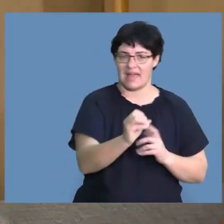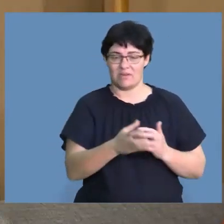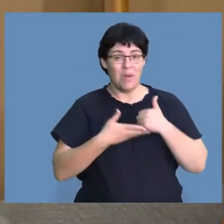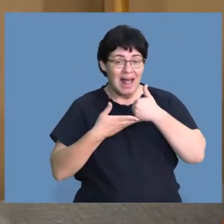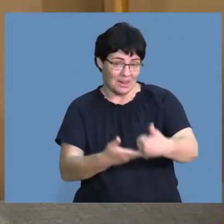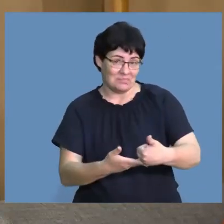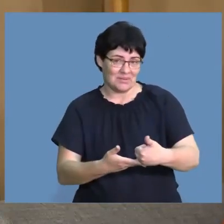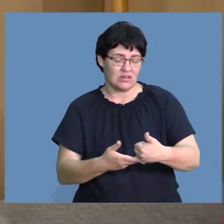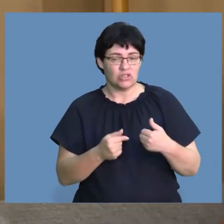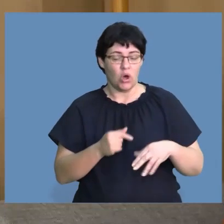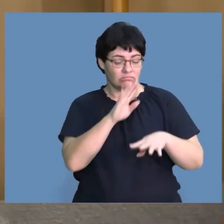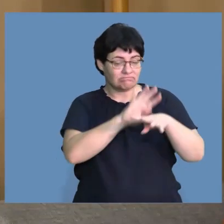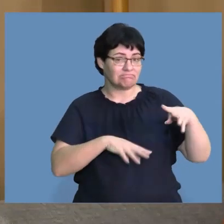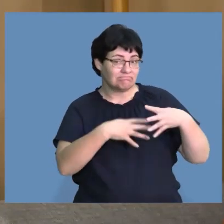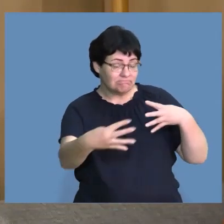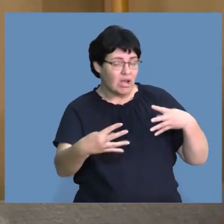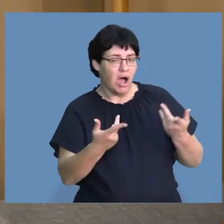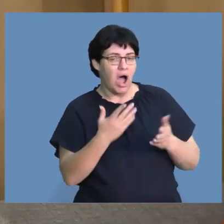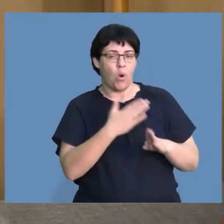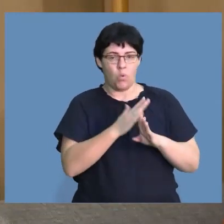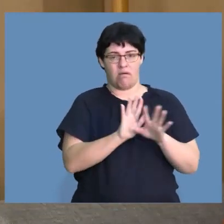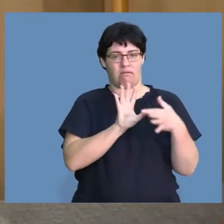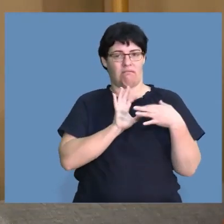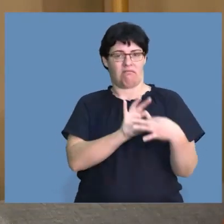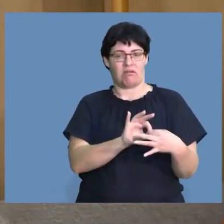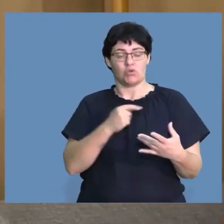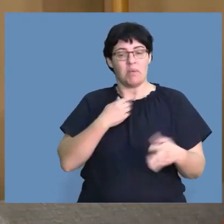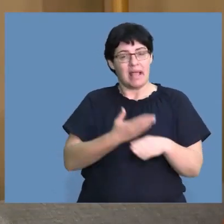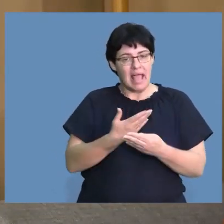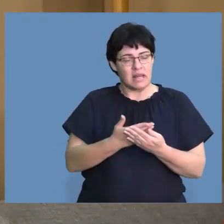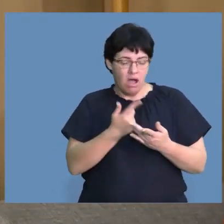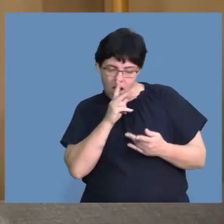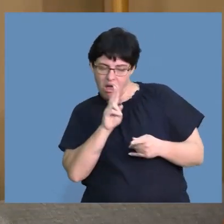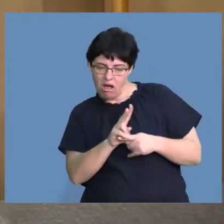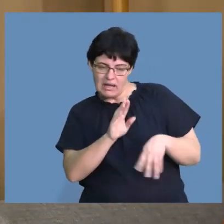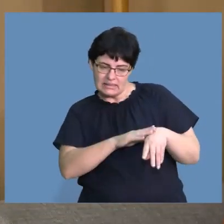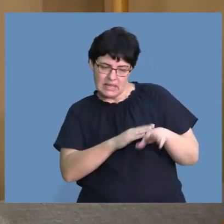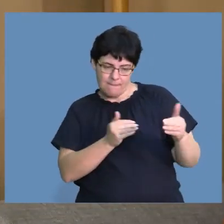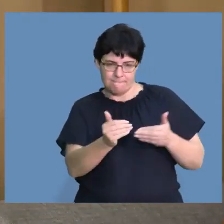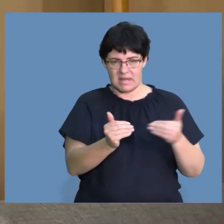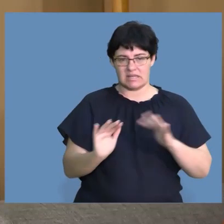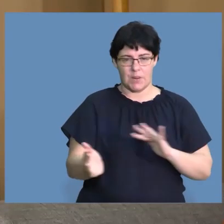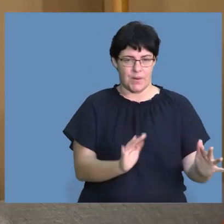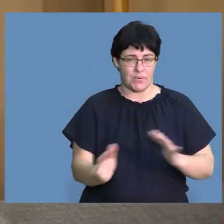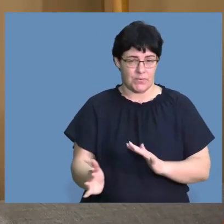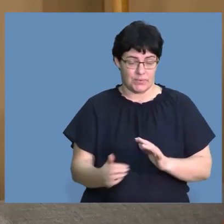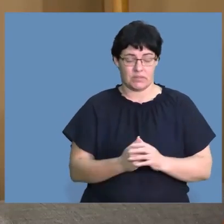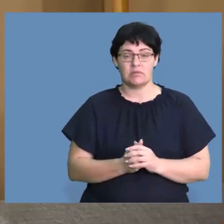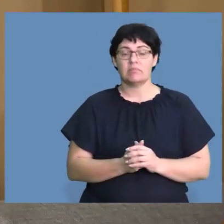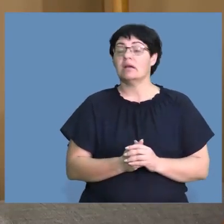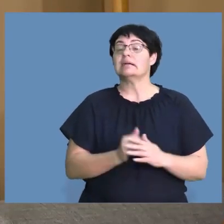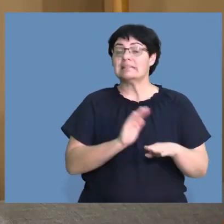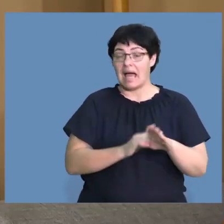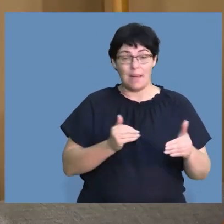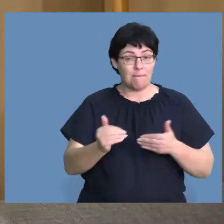that you can make your study timetables work for you in order to manage your time. We've spoken about time management.